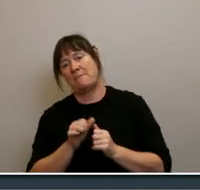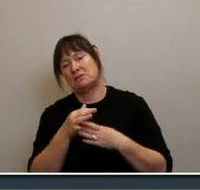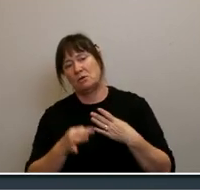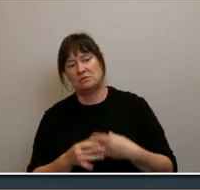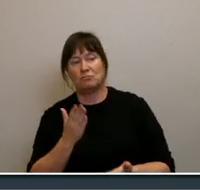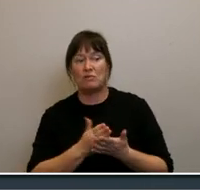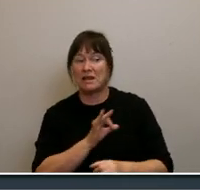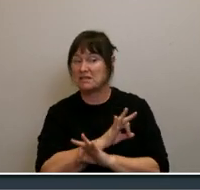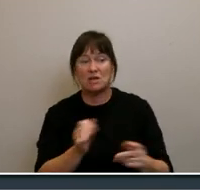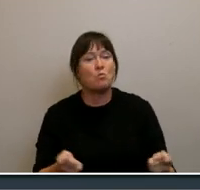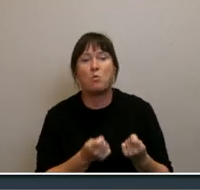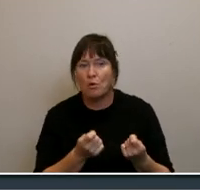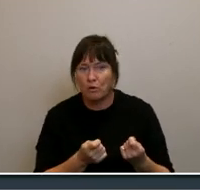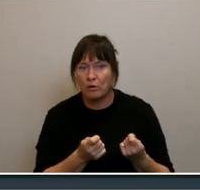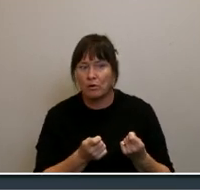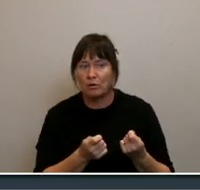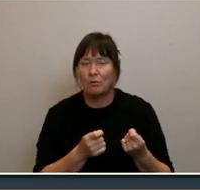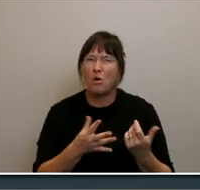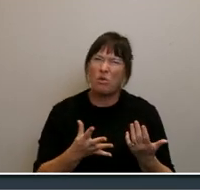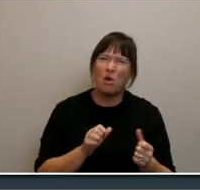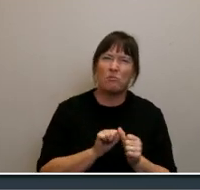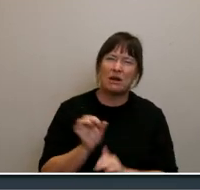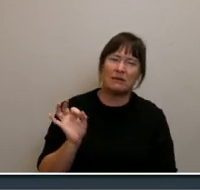but as I've always said, it's better than nothing.